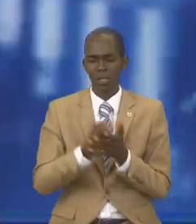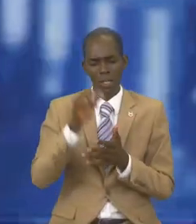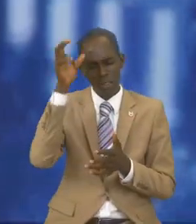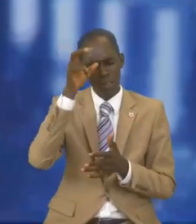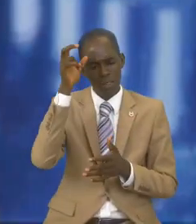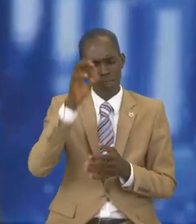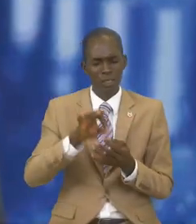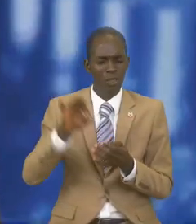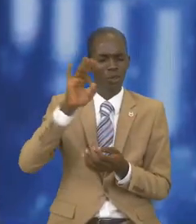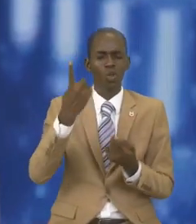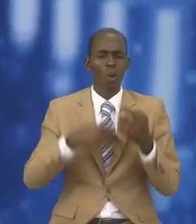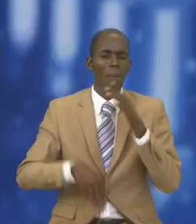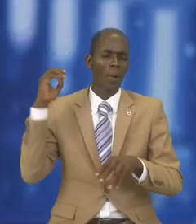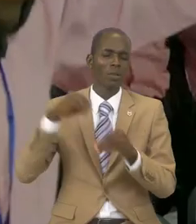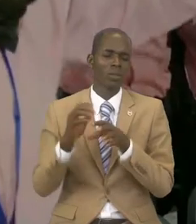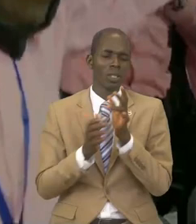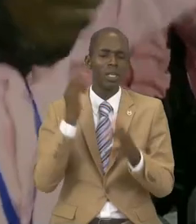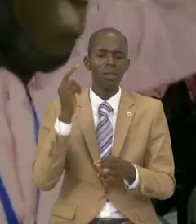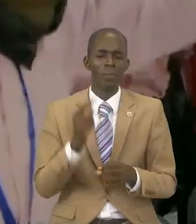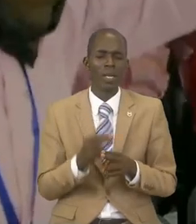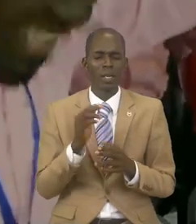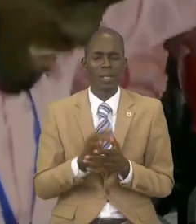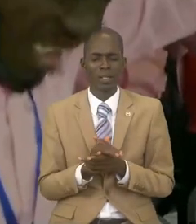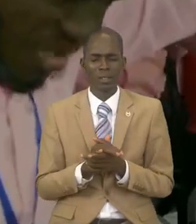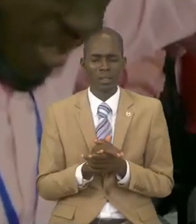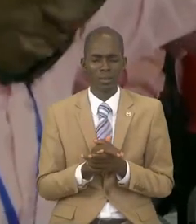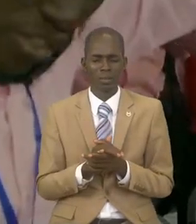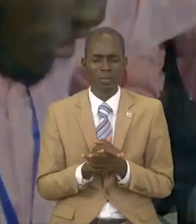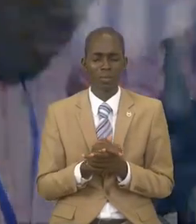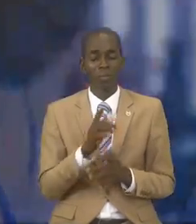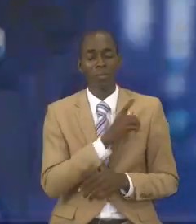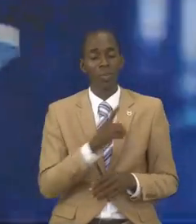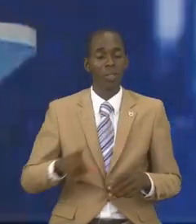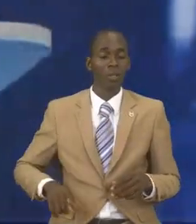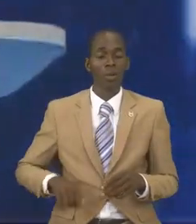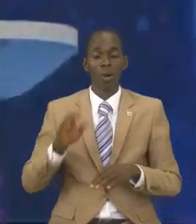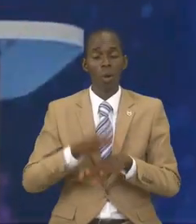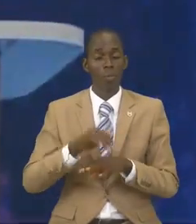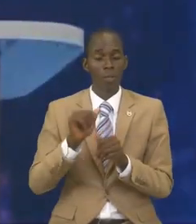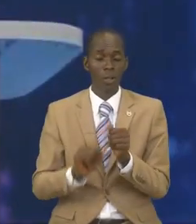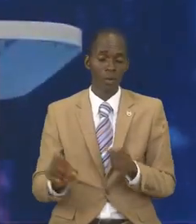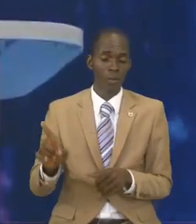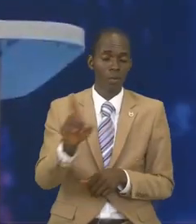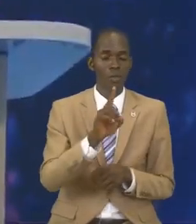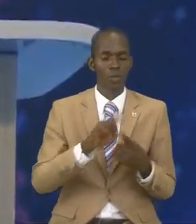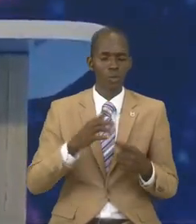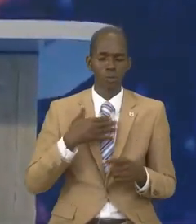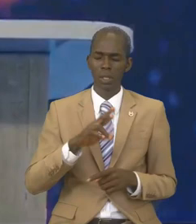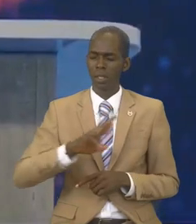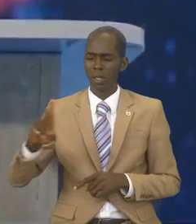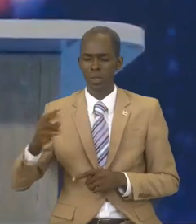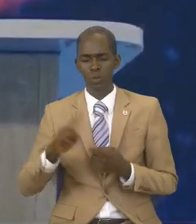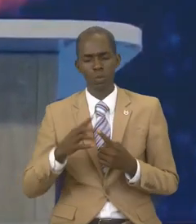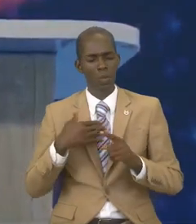spirit, come out in Jesus' name. Lord, on everyone, to my right, to my left,